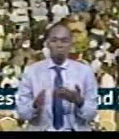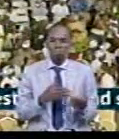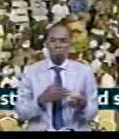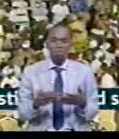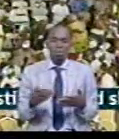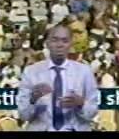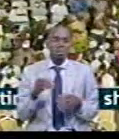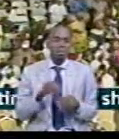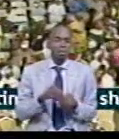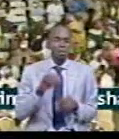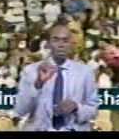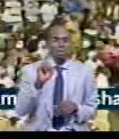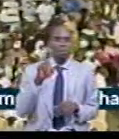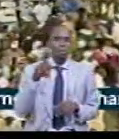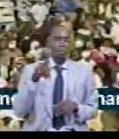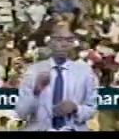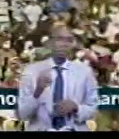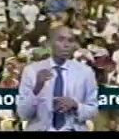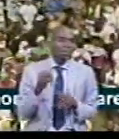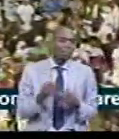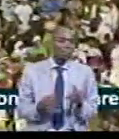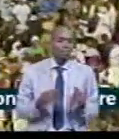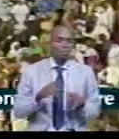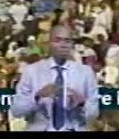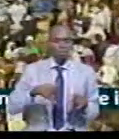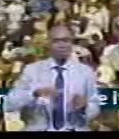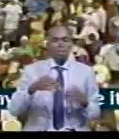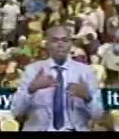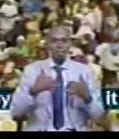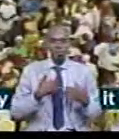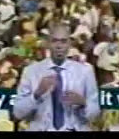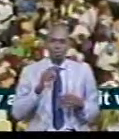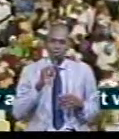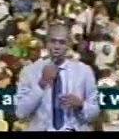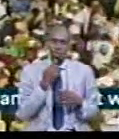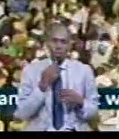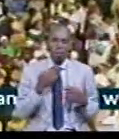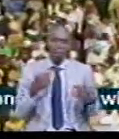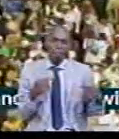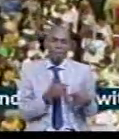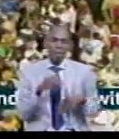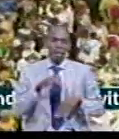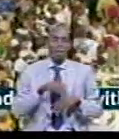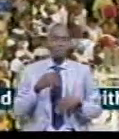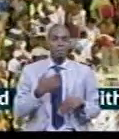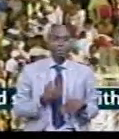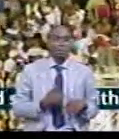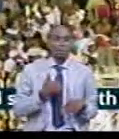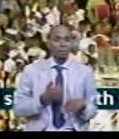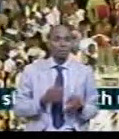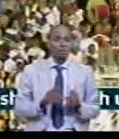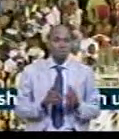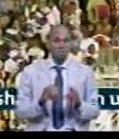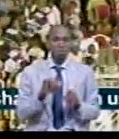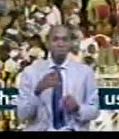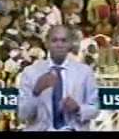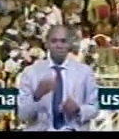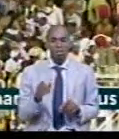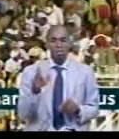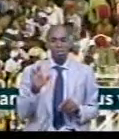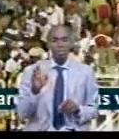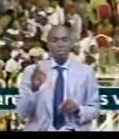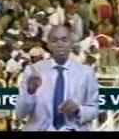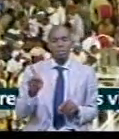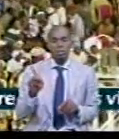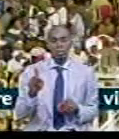ending, but he still experienced sharp pains in his chest. During the December GCK retreat, he said